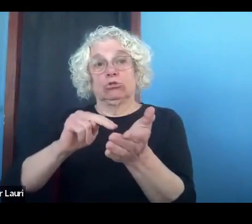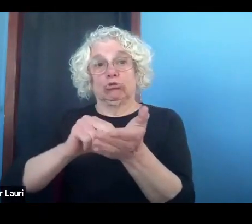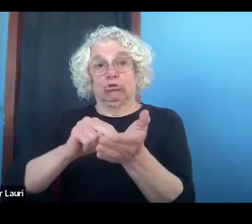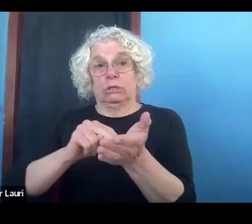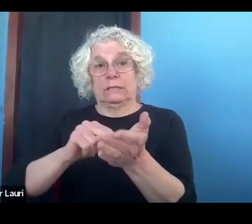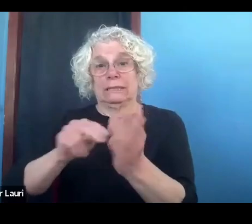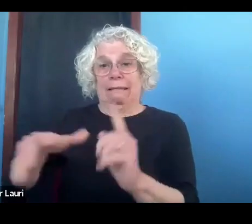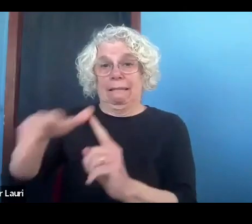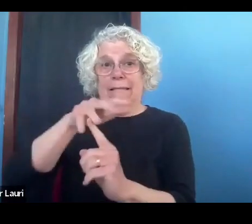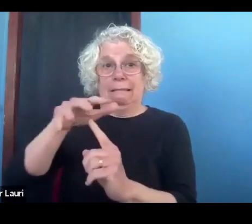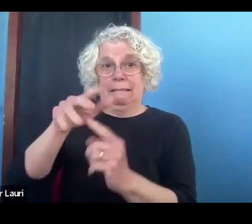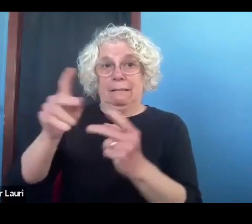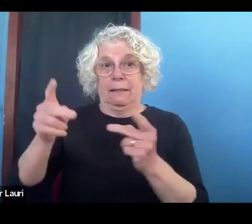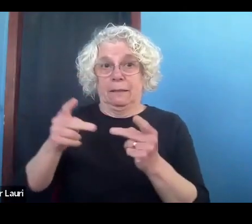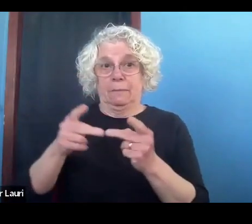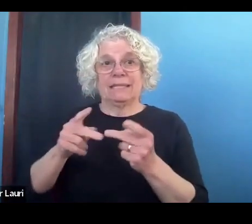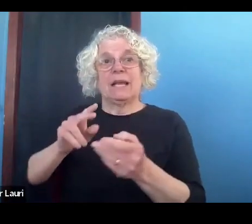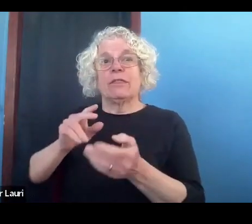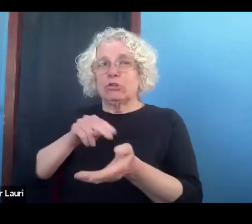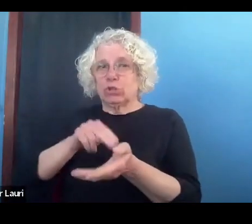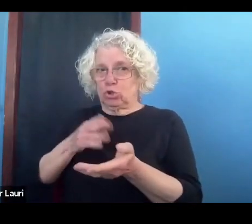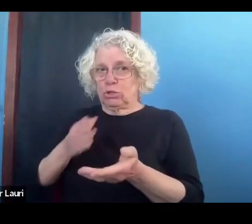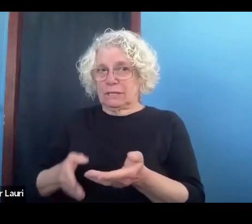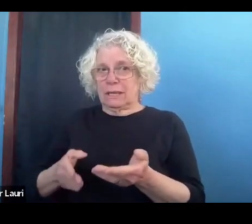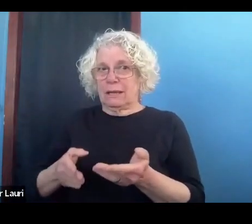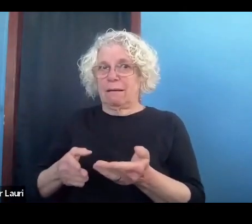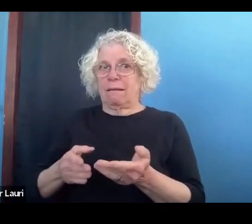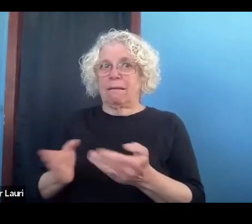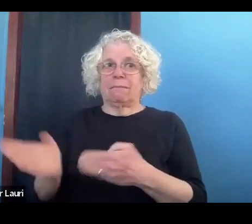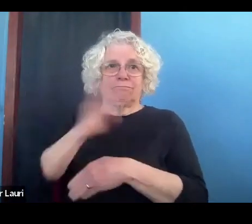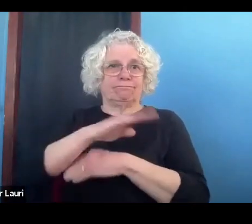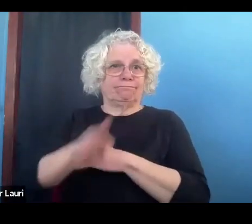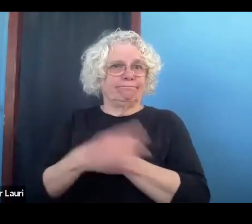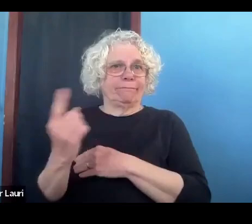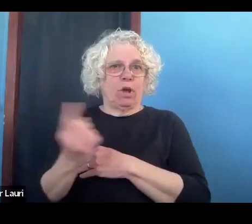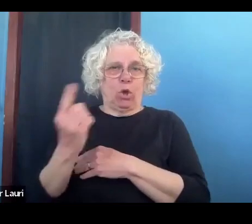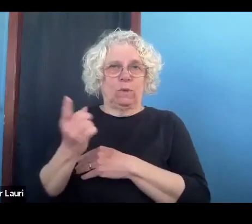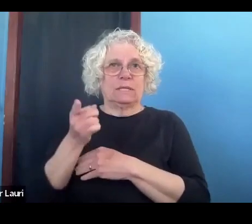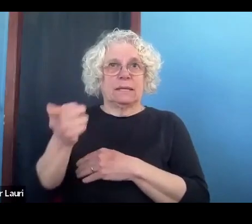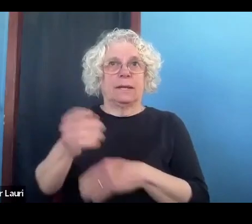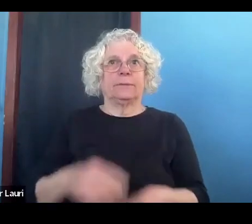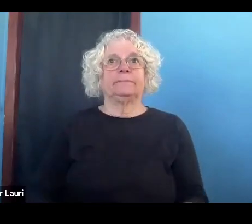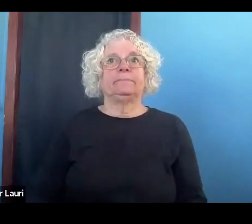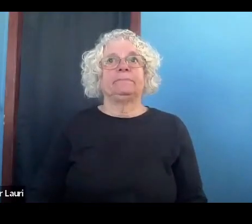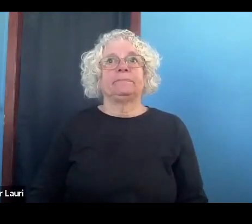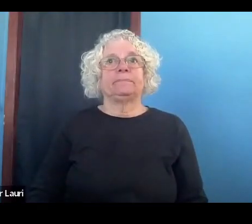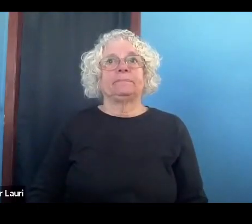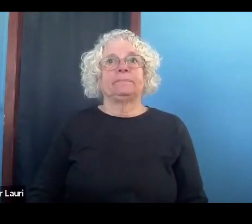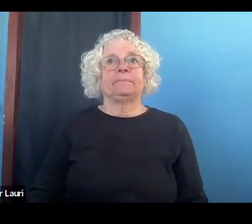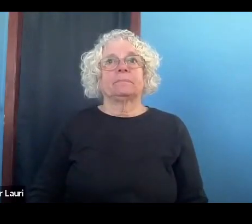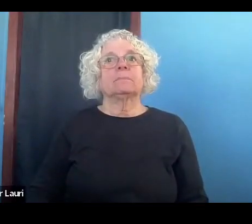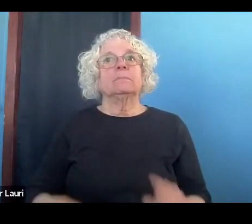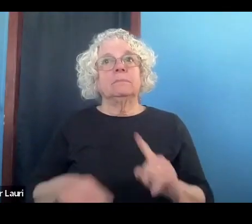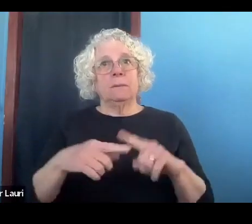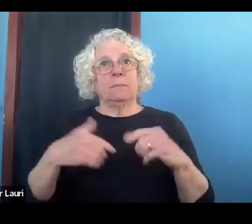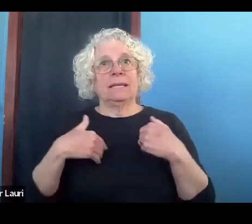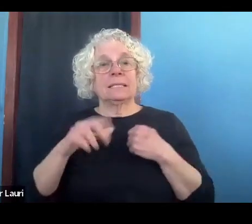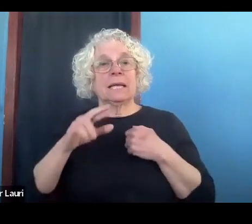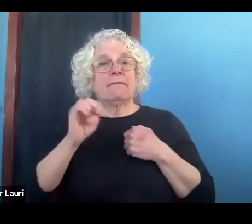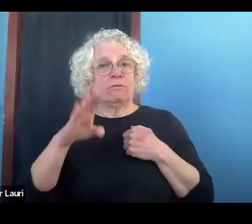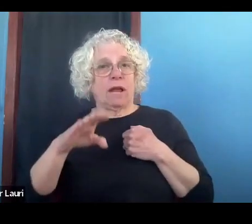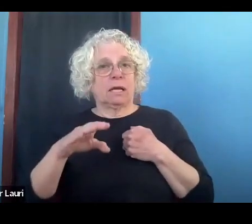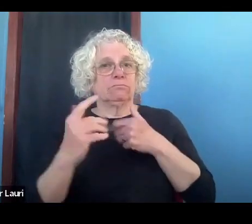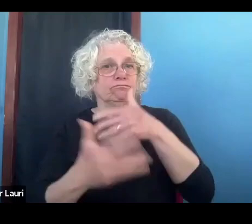typically the nurse is in the building 24/7. So there's always a registered nurse in the building. There are also recreational and